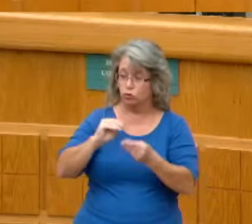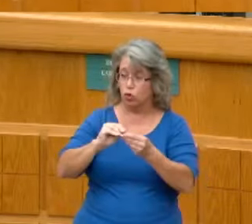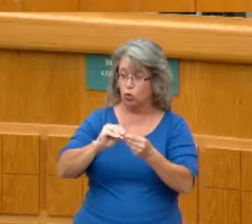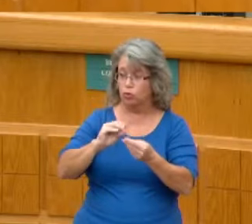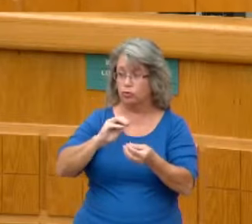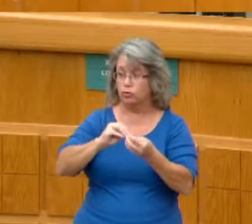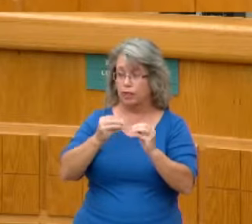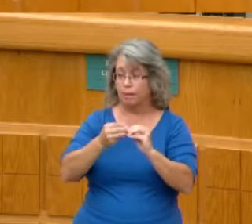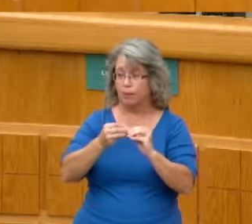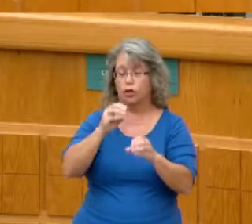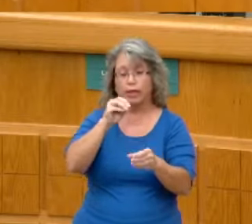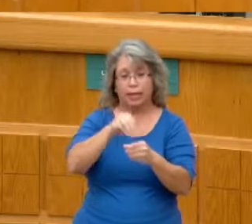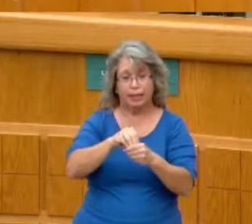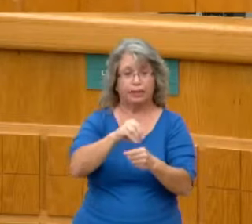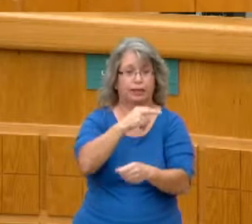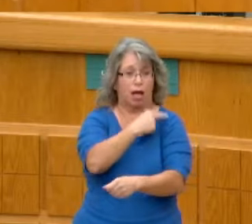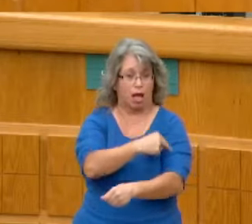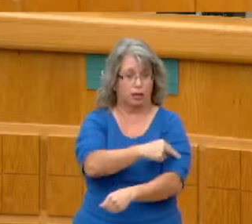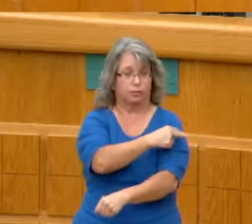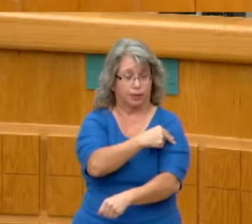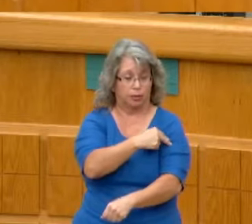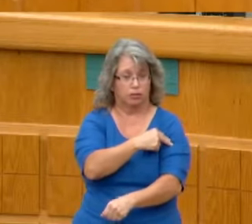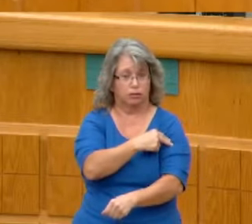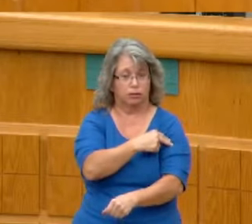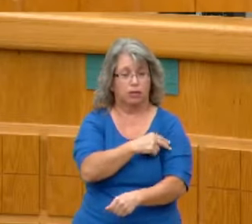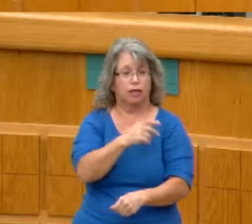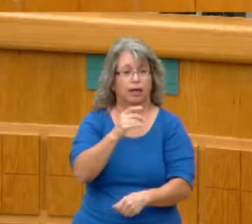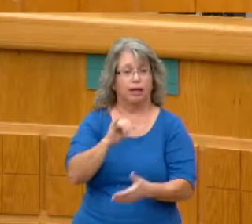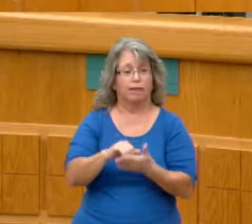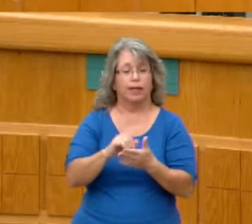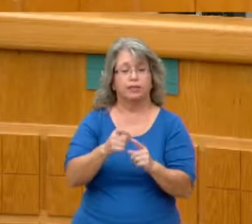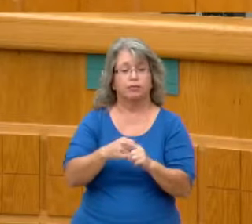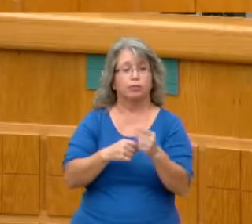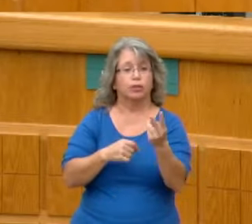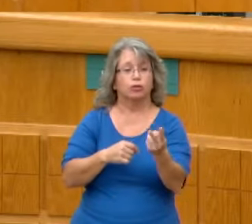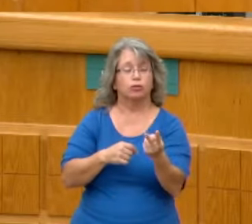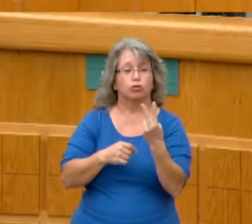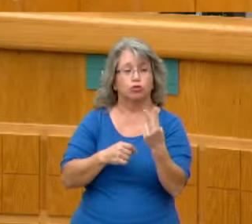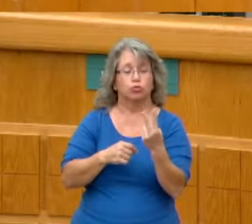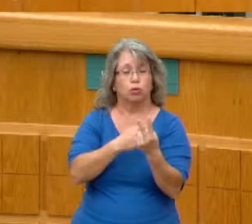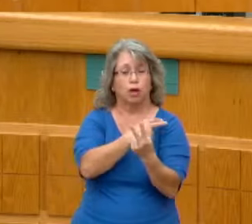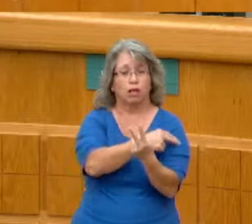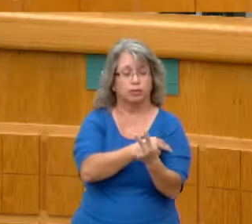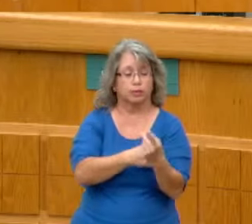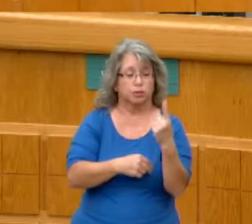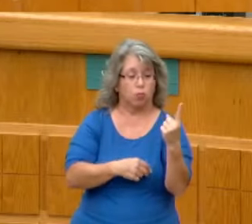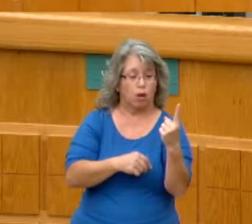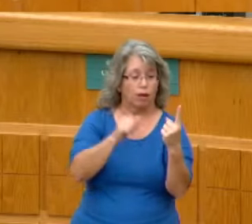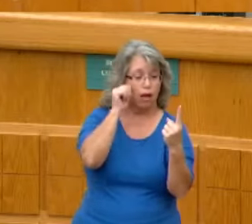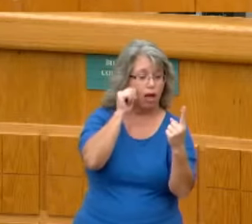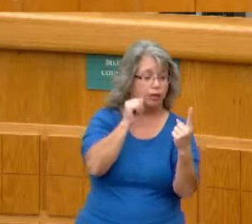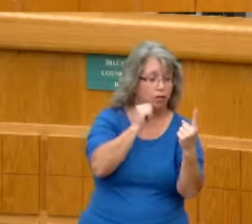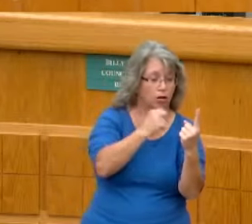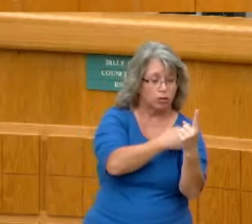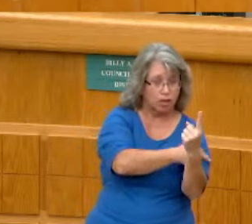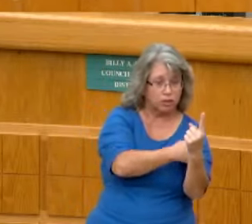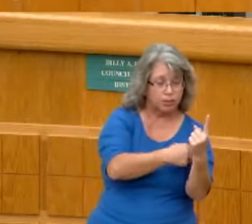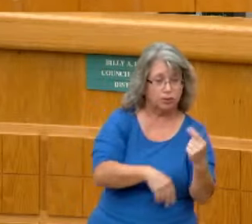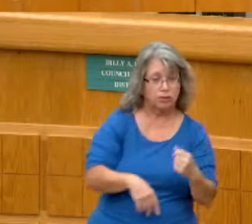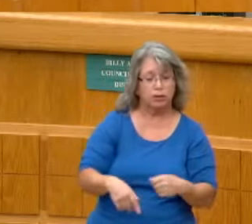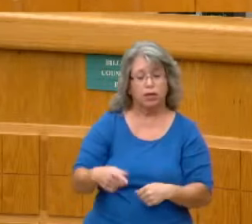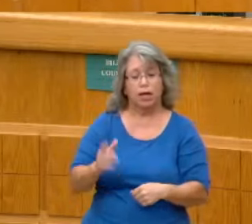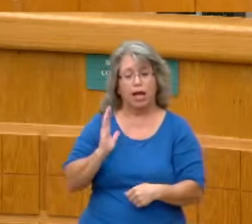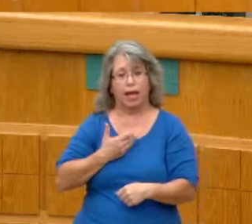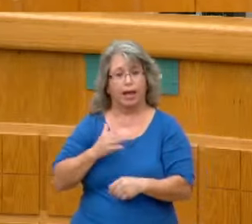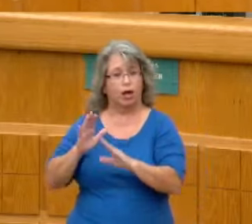COVID inpatients admitted. And this is for two hospitals. This is for one adult hospital here in Nueces County, and it's also for